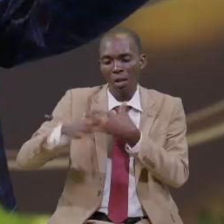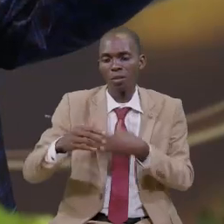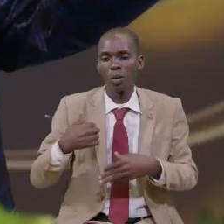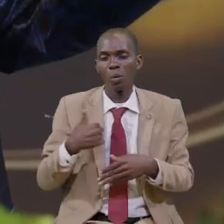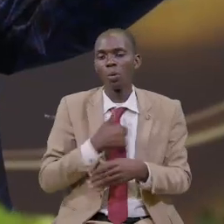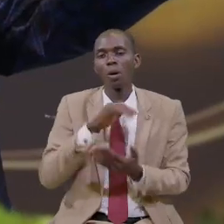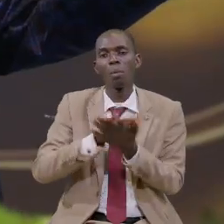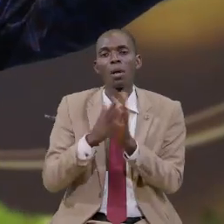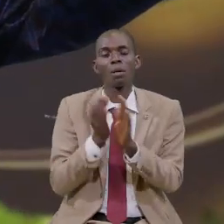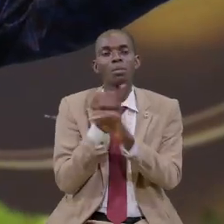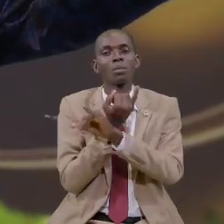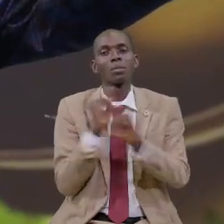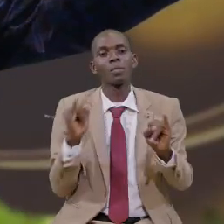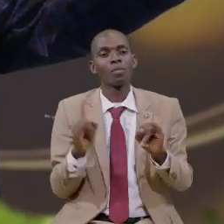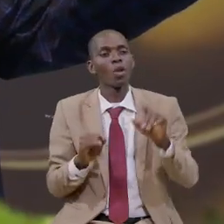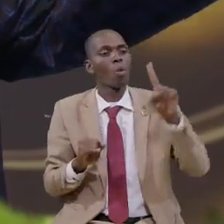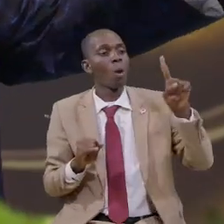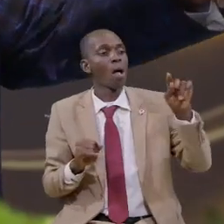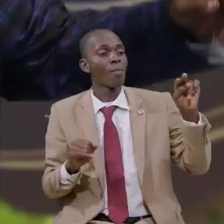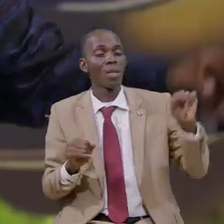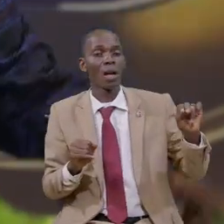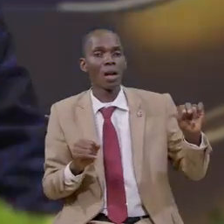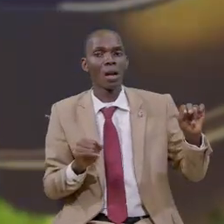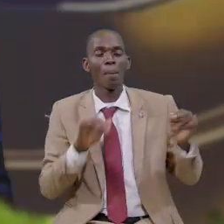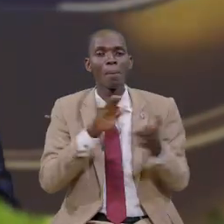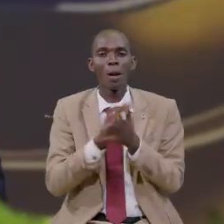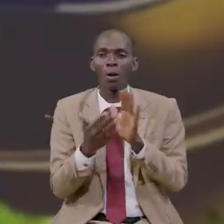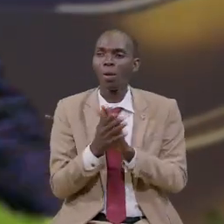1 naira equal to 1 pound.